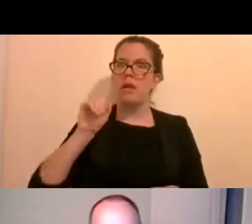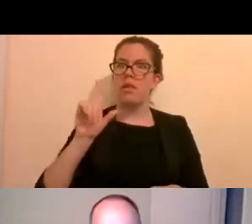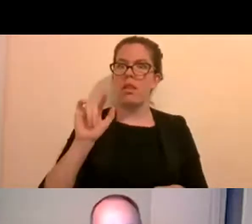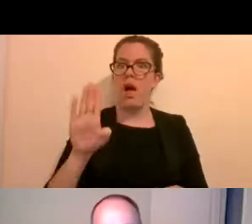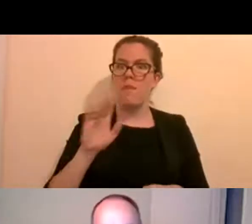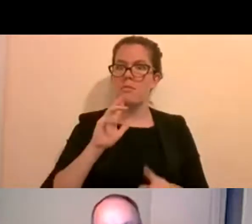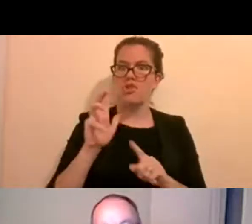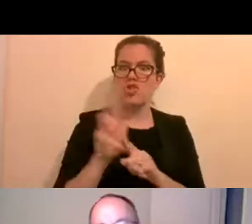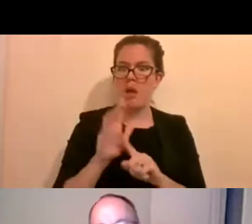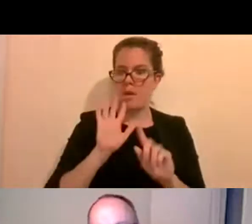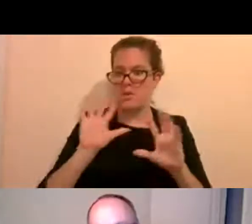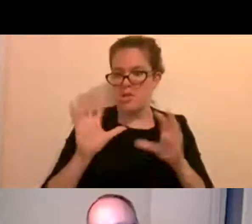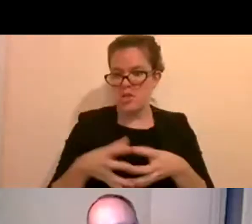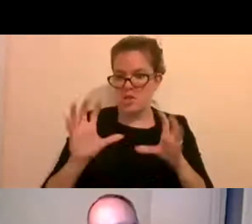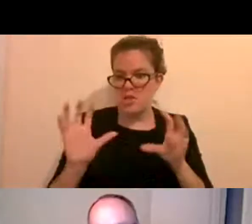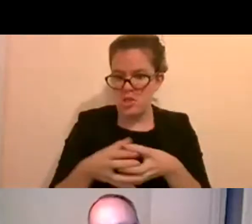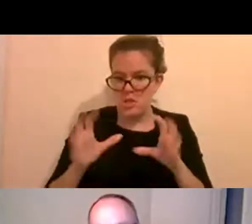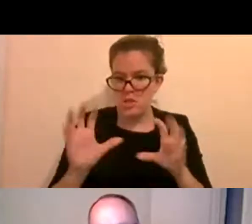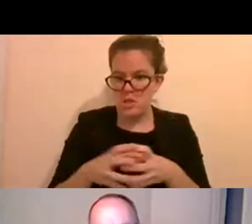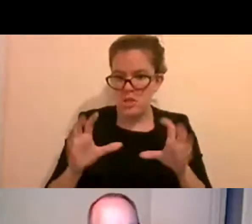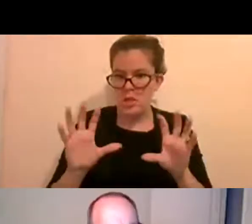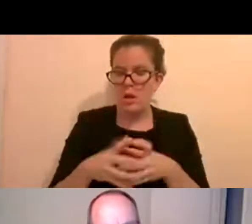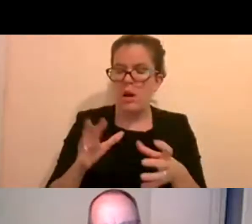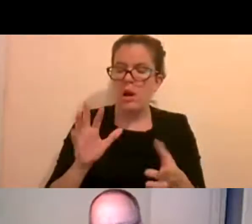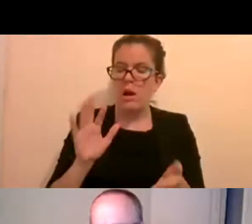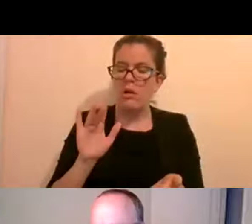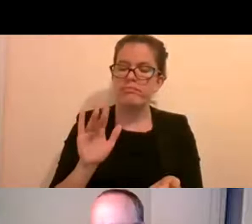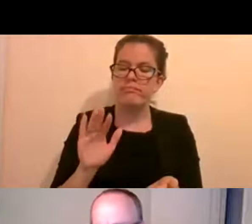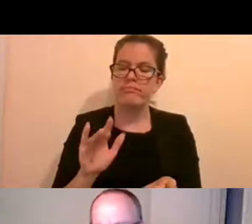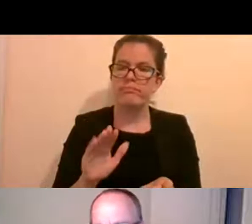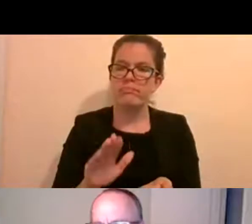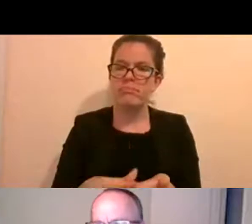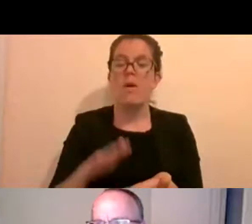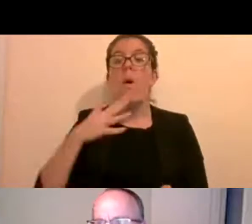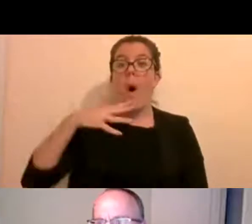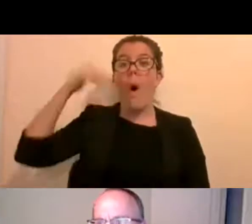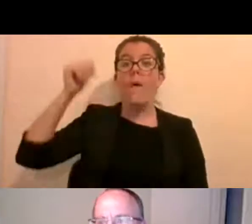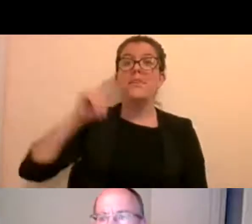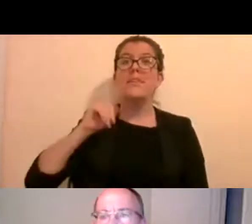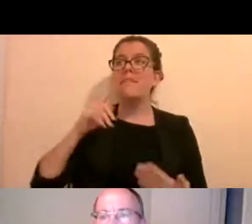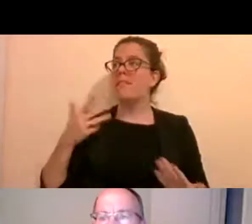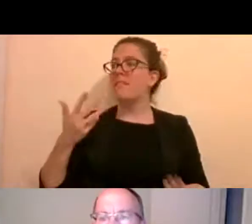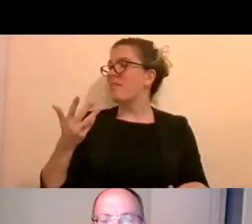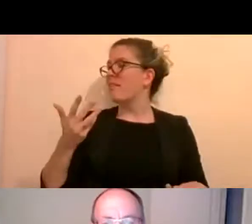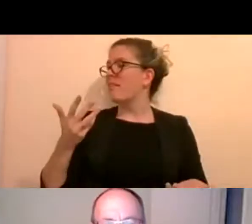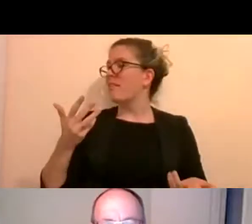events really decreased. And so a lot of the older deaf were saying, well, where are all the young people?